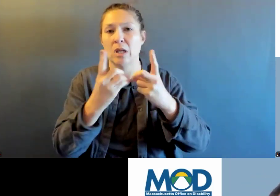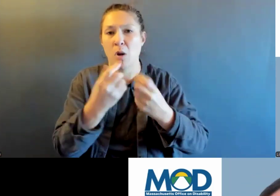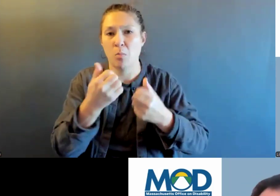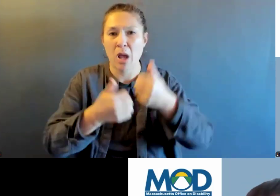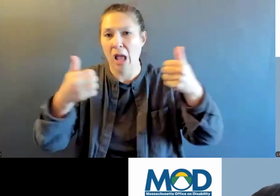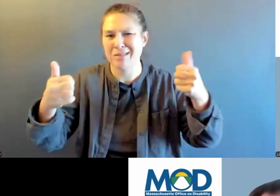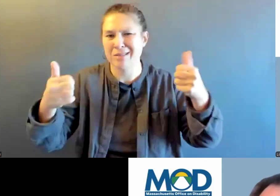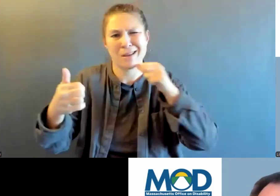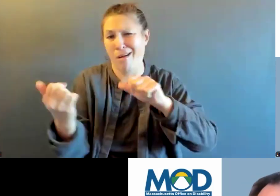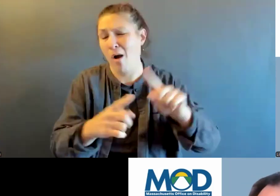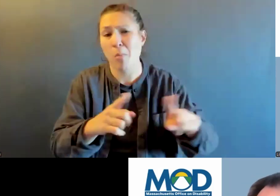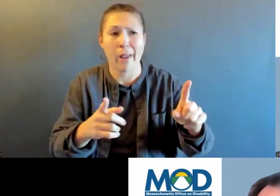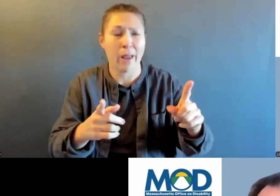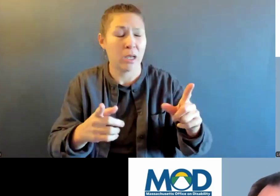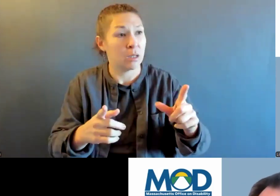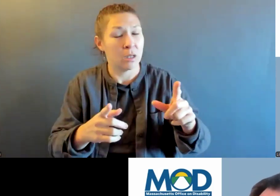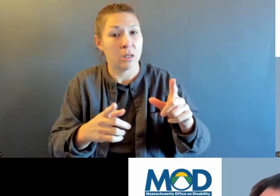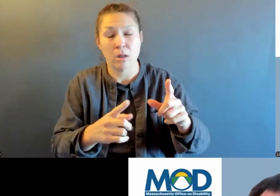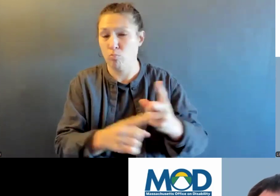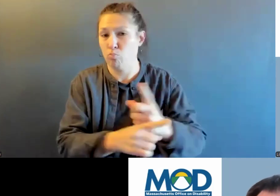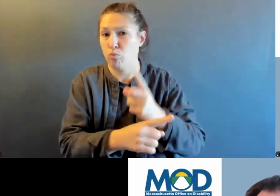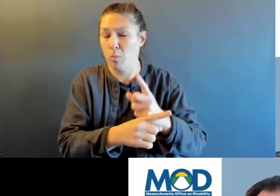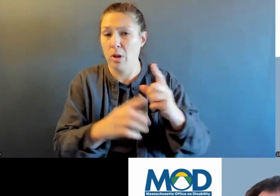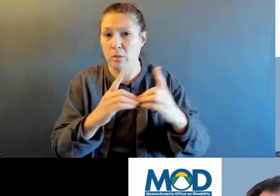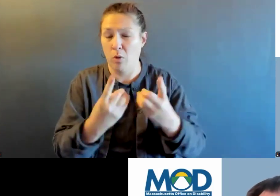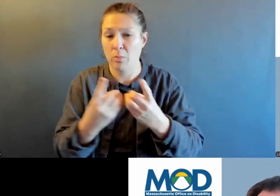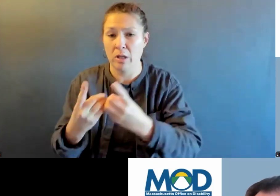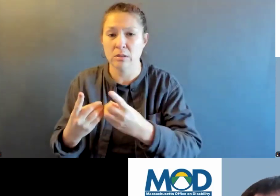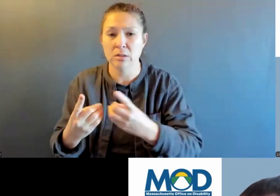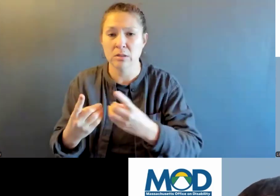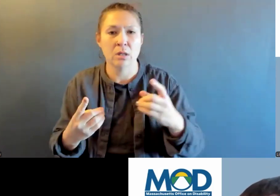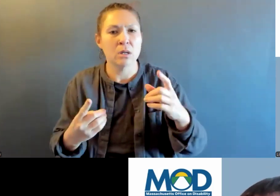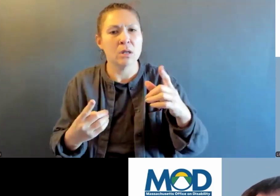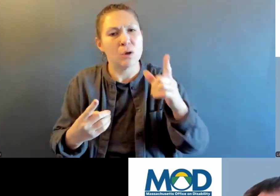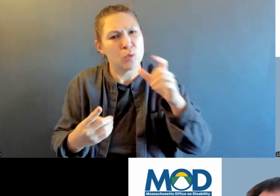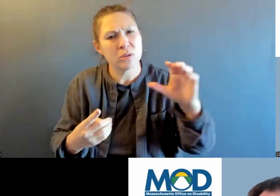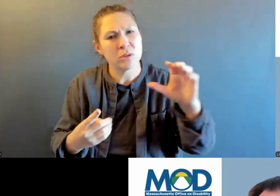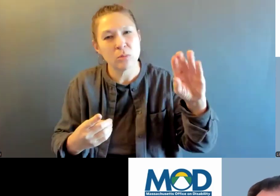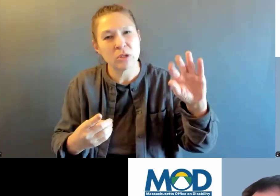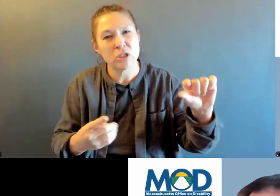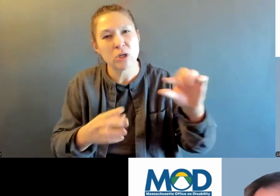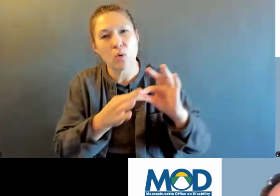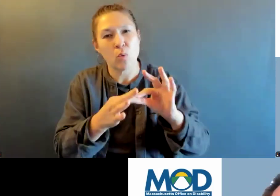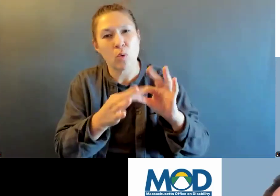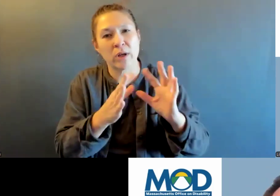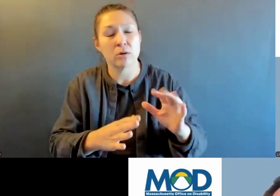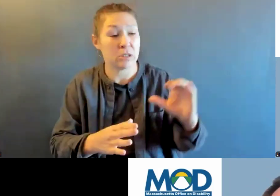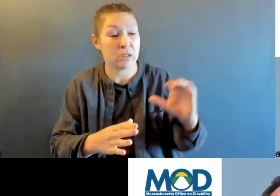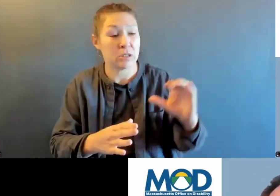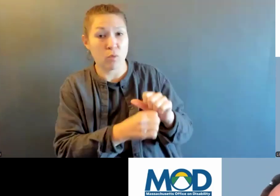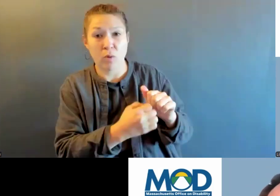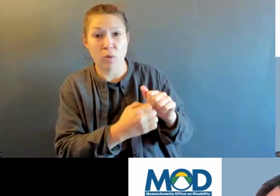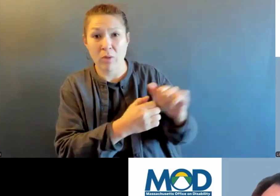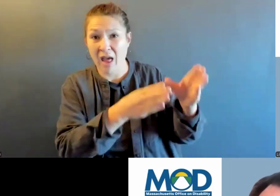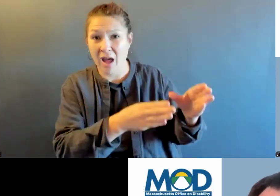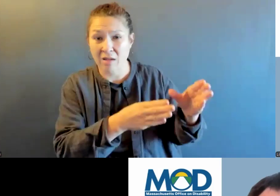You want to know who your CDBG coordinator is, and commissions can work with them to at least let them know what